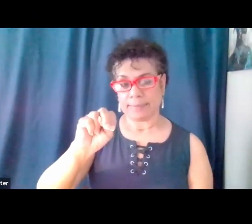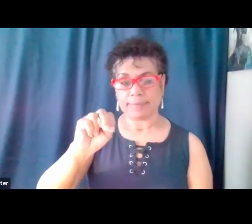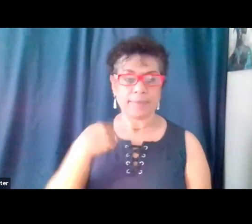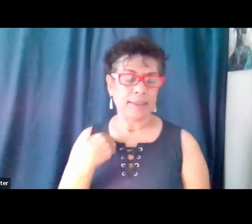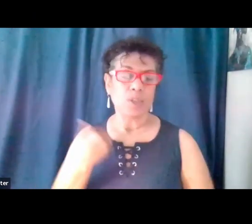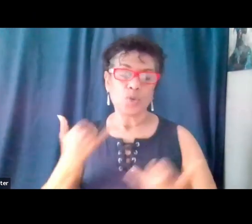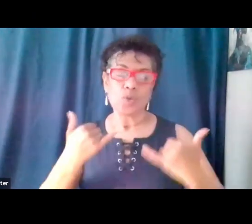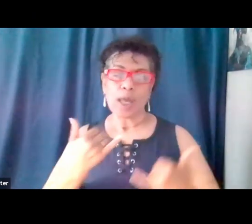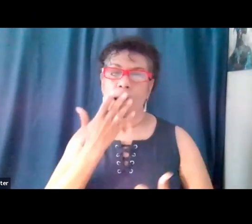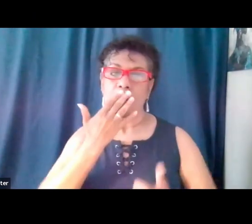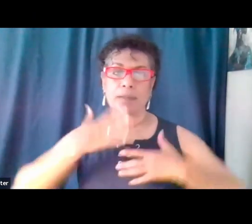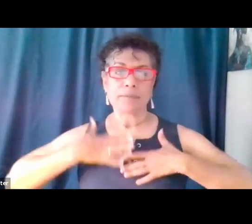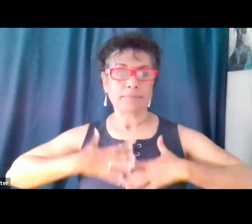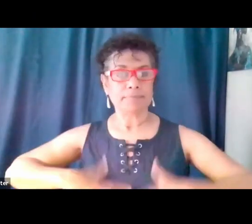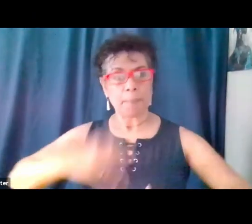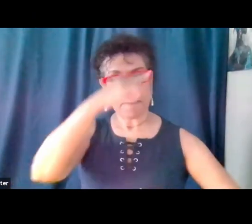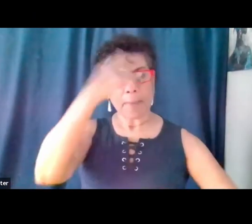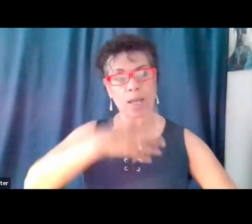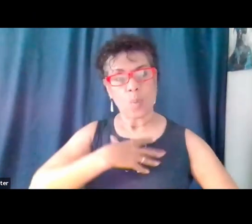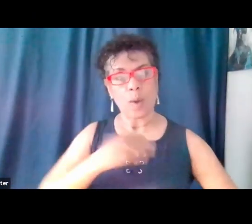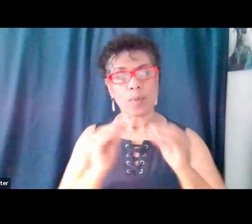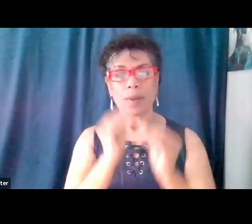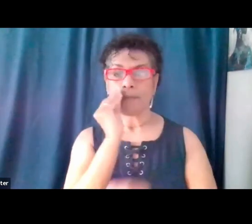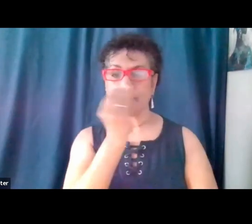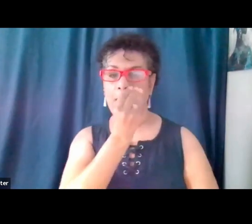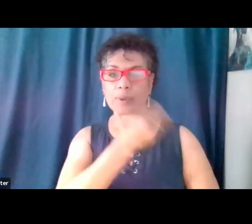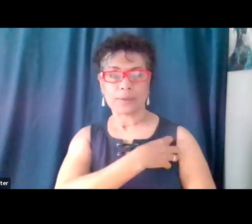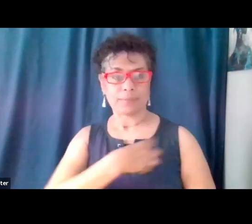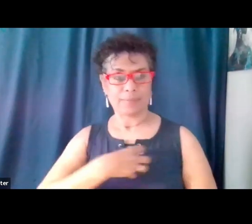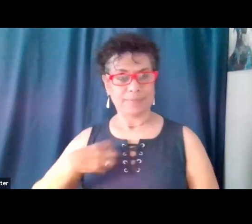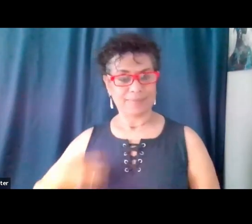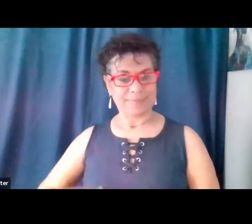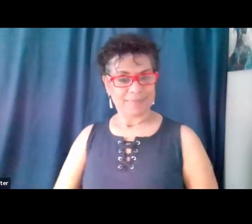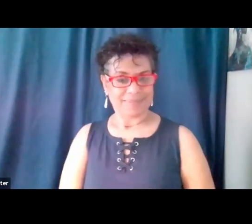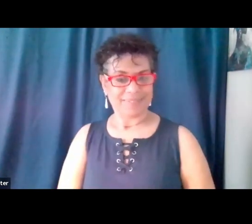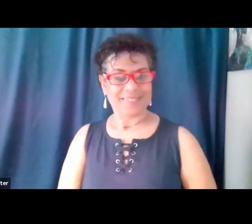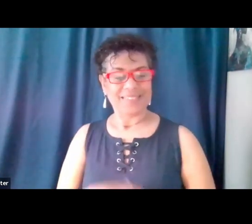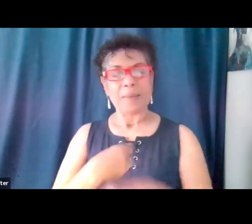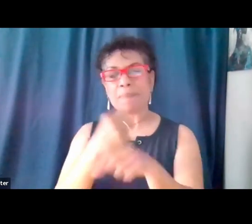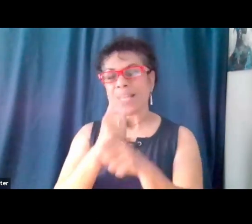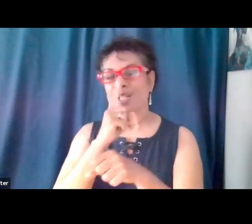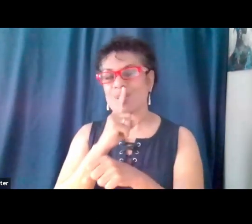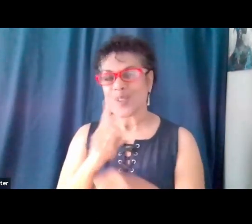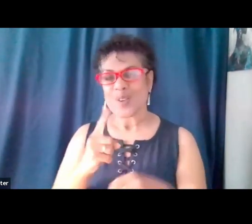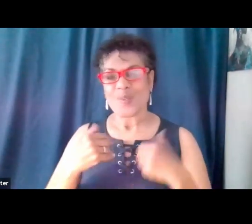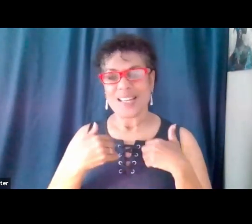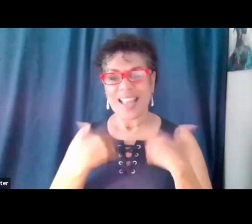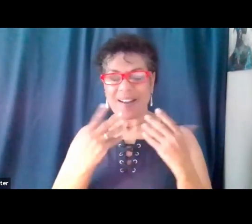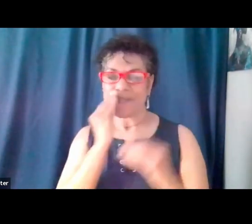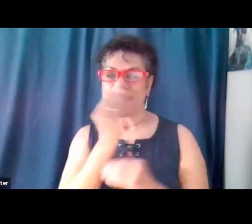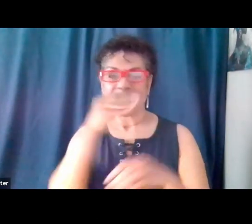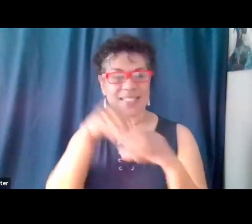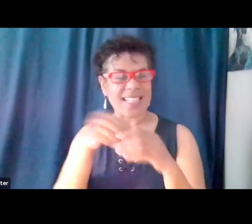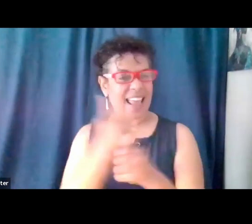a black and white dress that has flowers on it. We like to stay on mission here at Tower Hill and make sure flowers are in part of everything that we